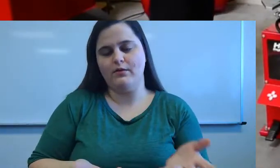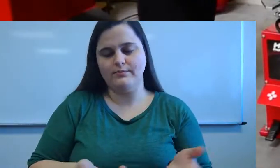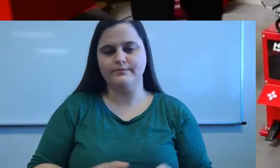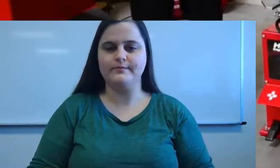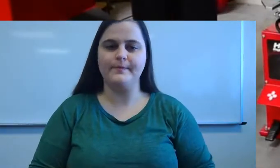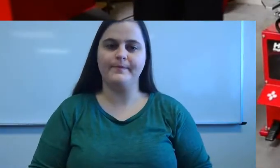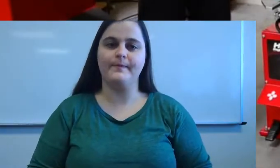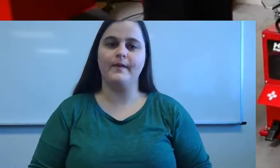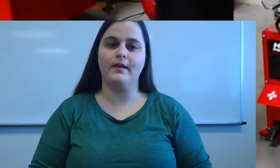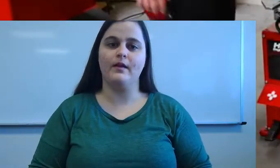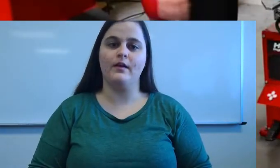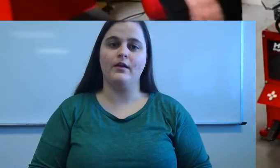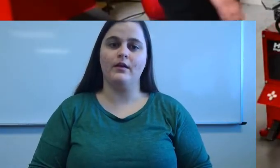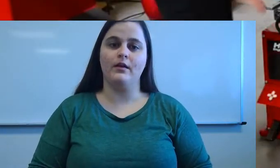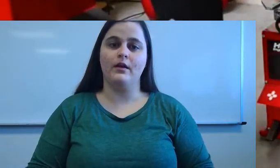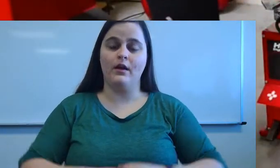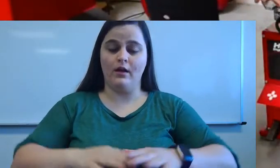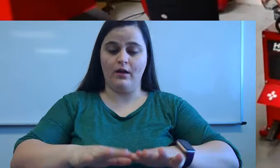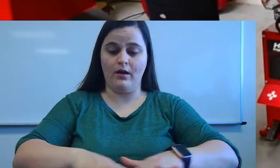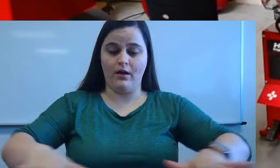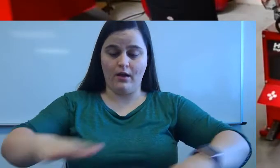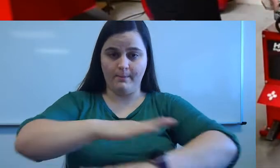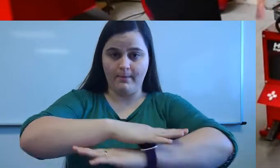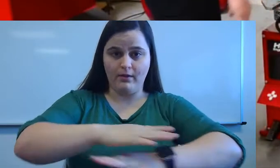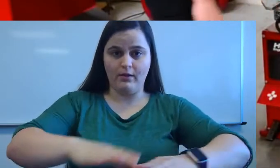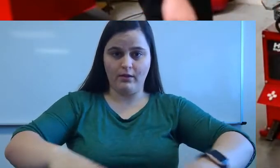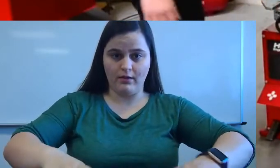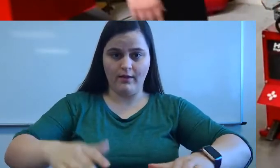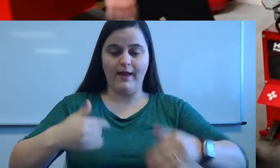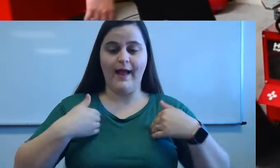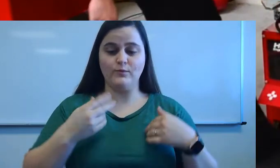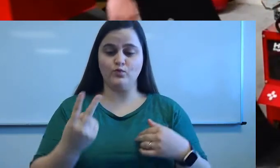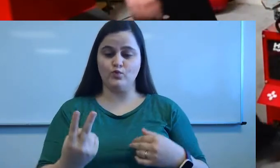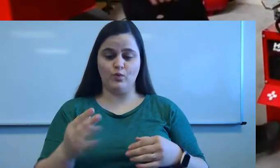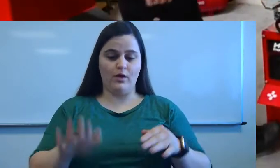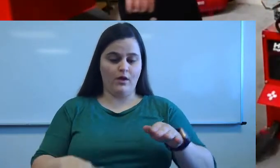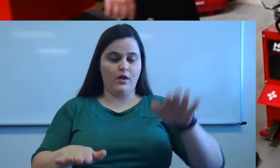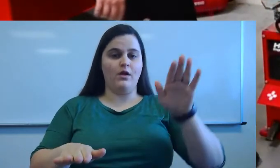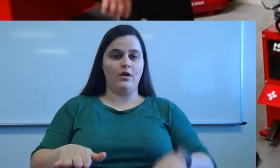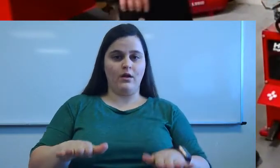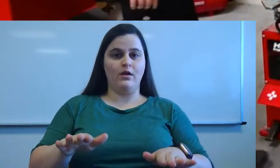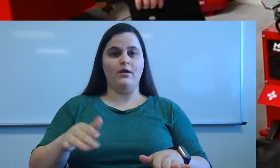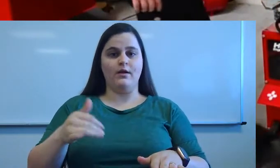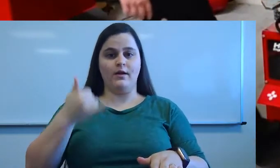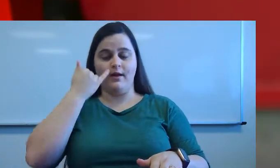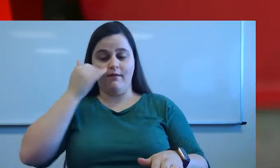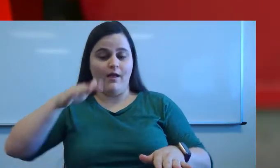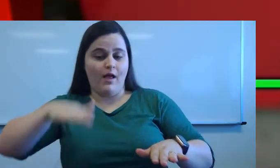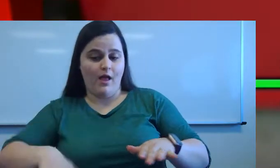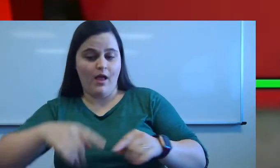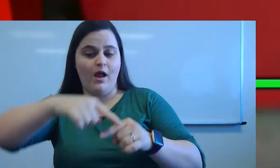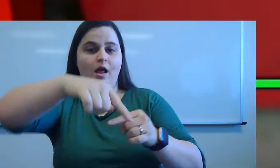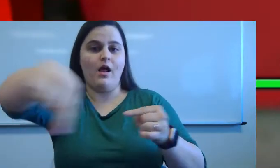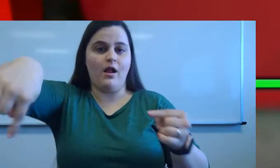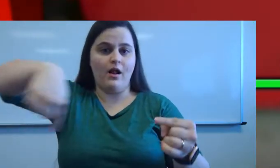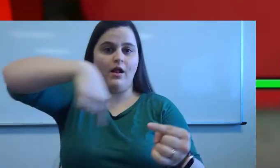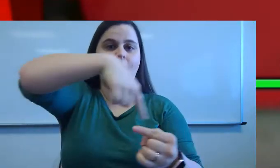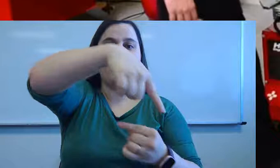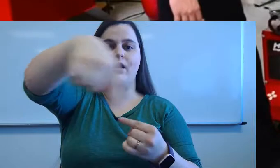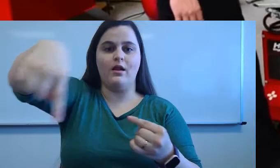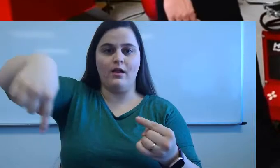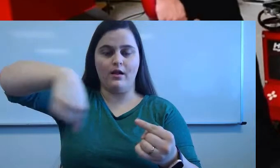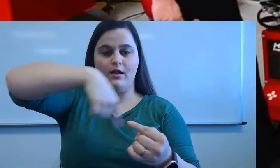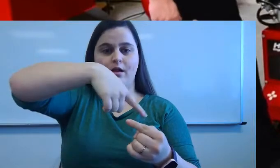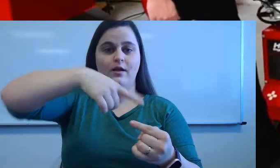Pretty straight forward. Again, our table top here has two foot levers that control it. If we go down, it goes clockwise.